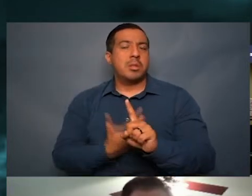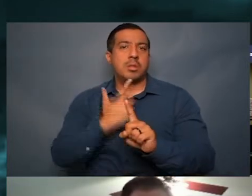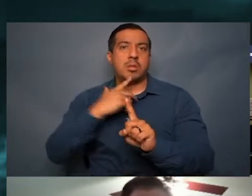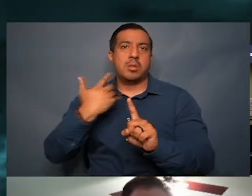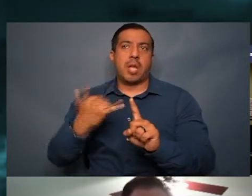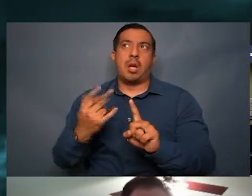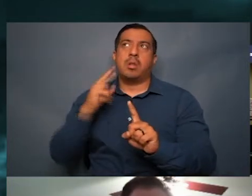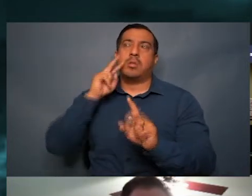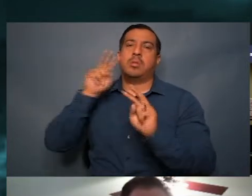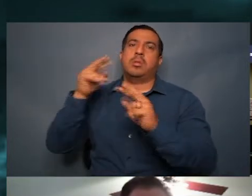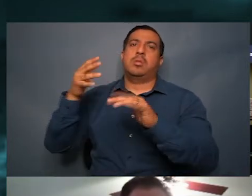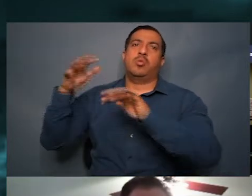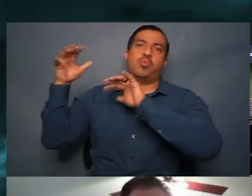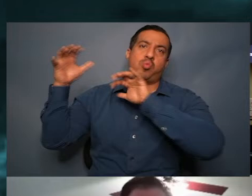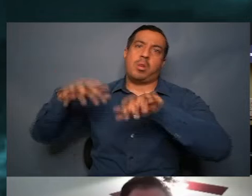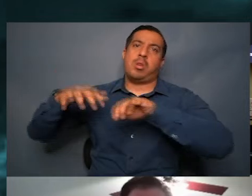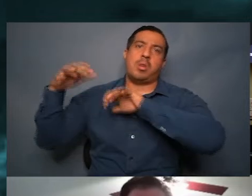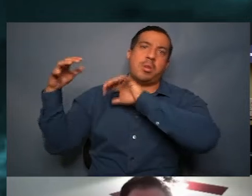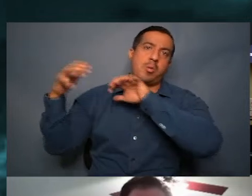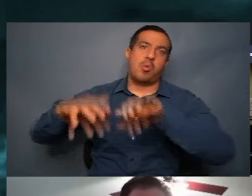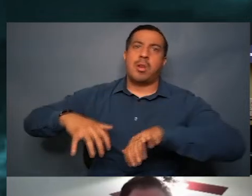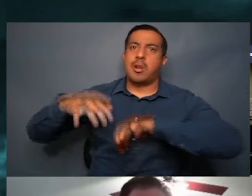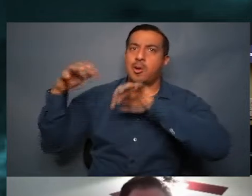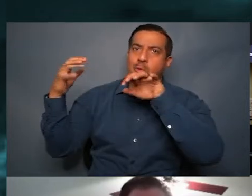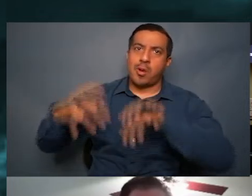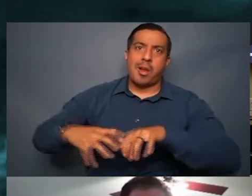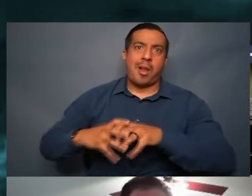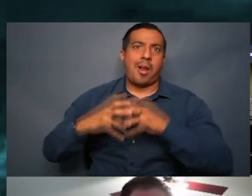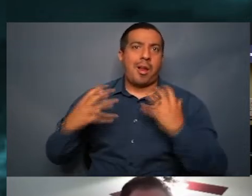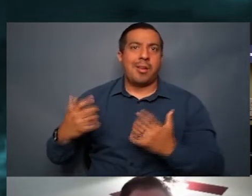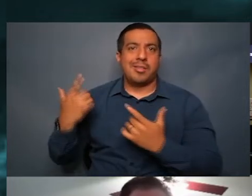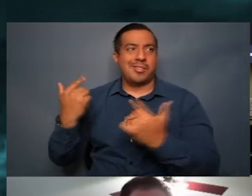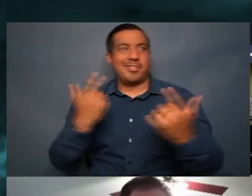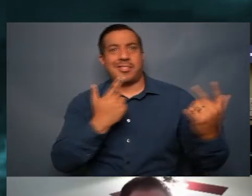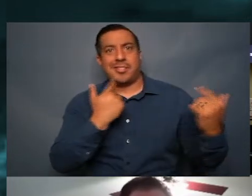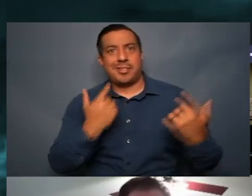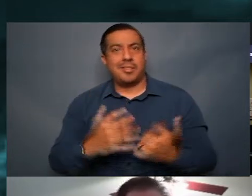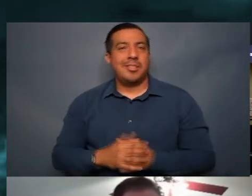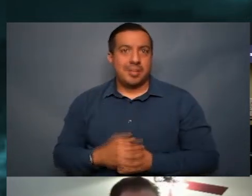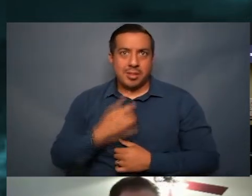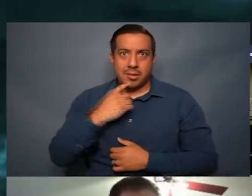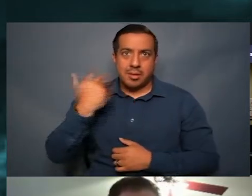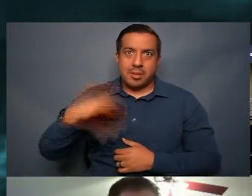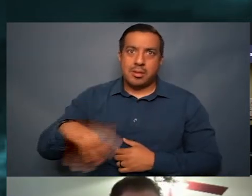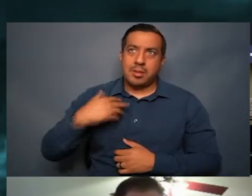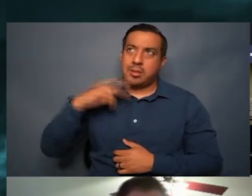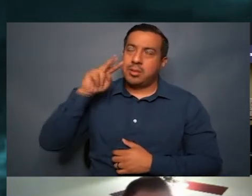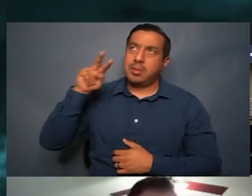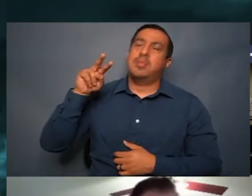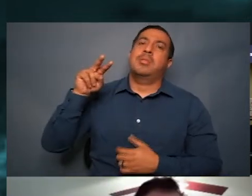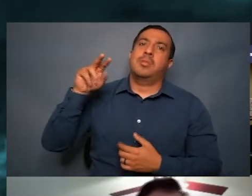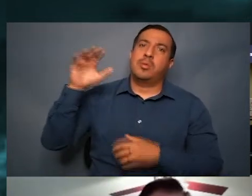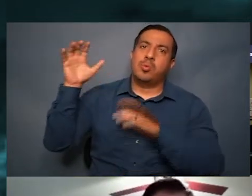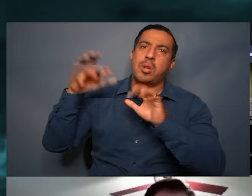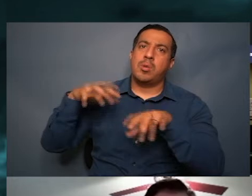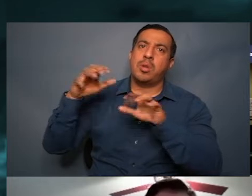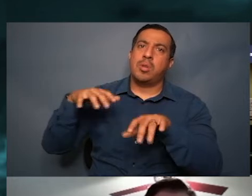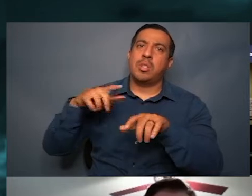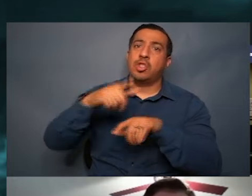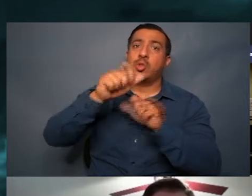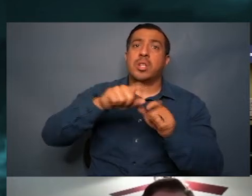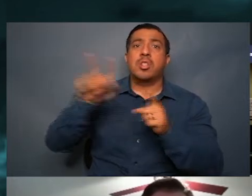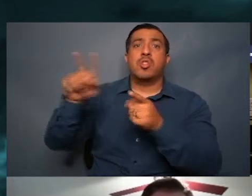raining a lot, likely in May, and you can go